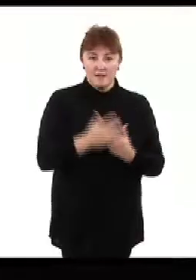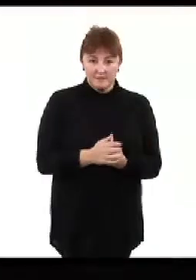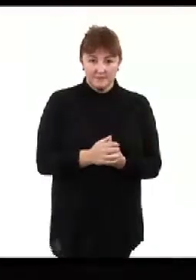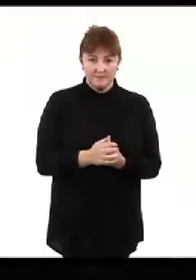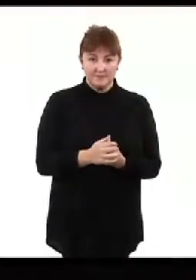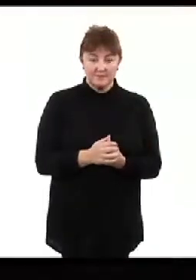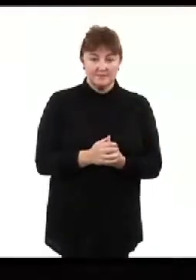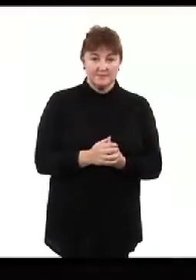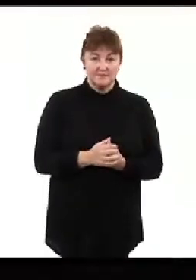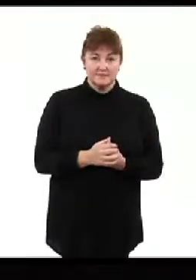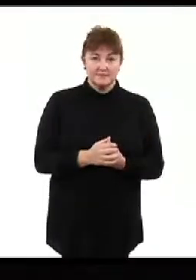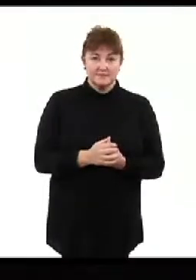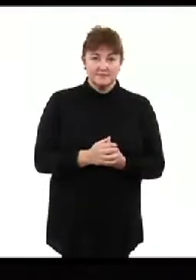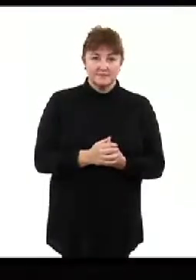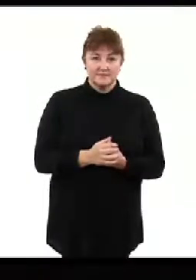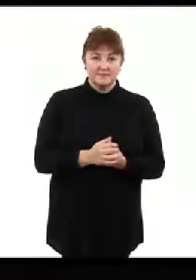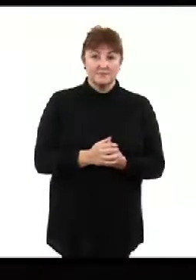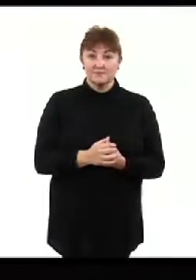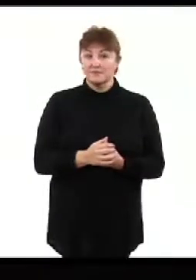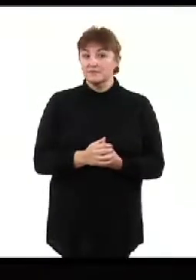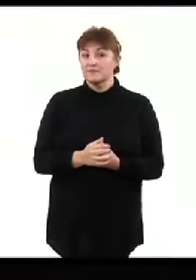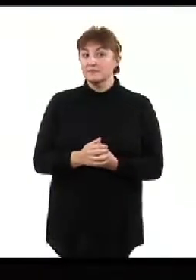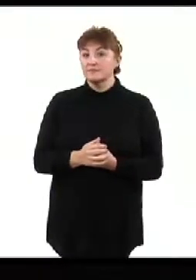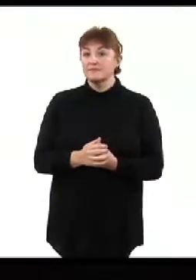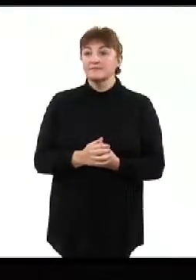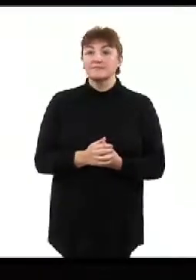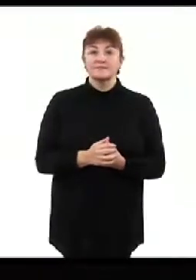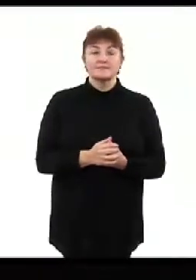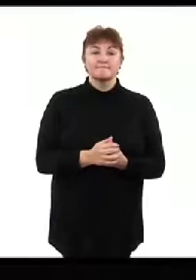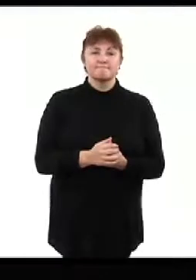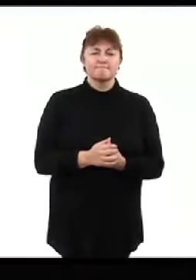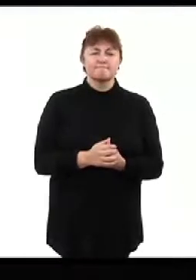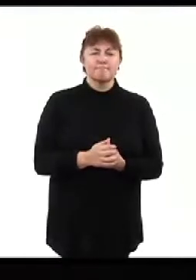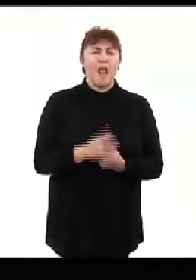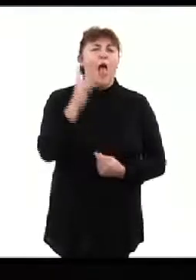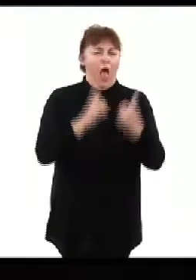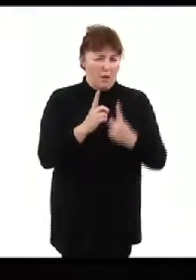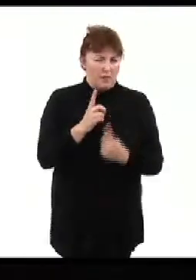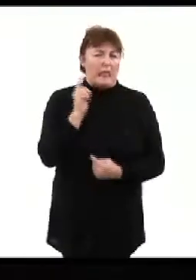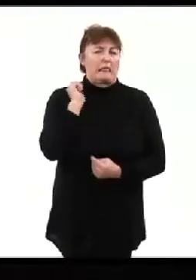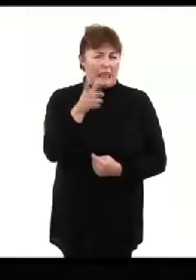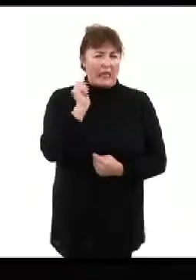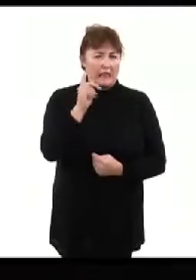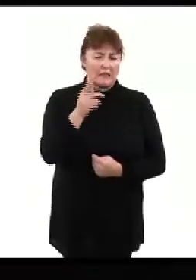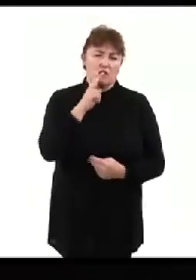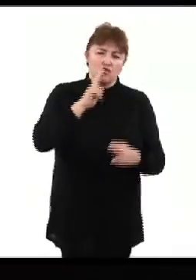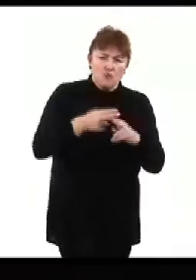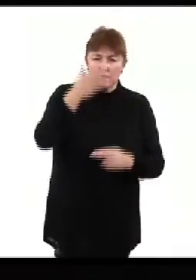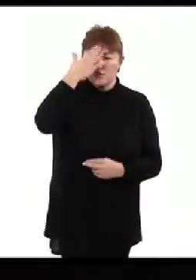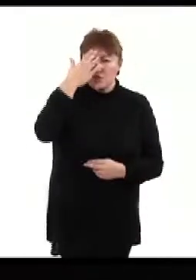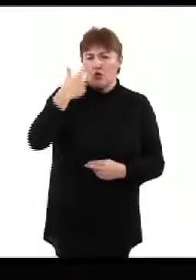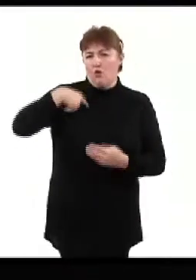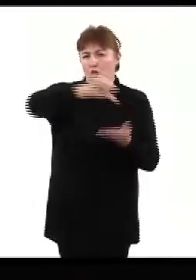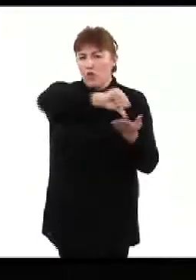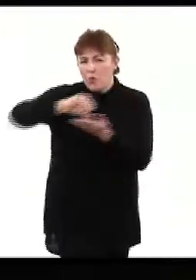Okay. It happens even more frequently with proper names, either names of cities or countries or people.